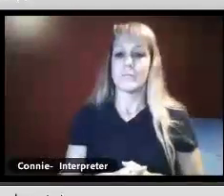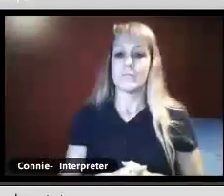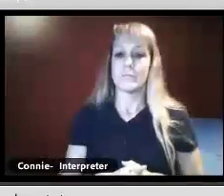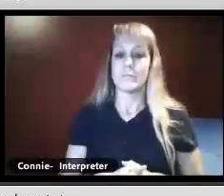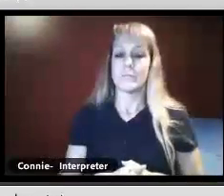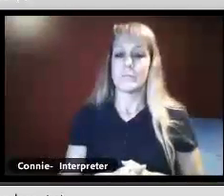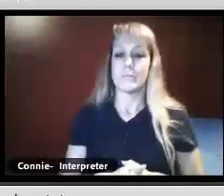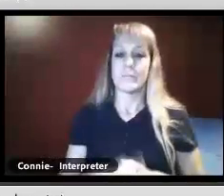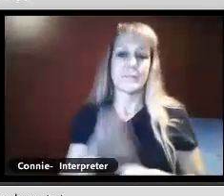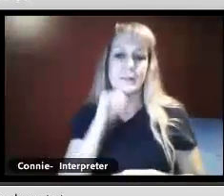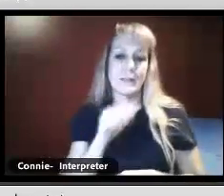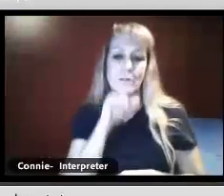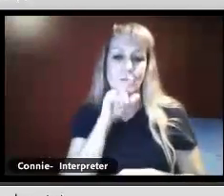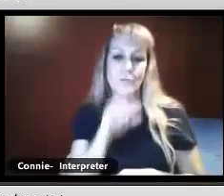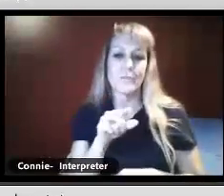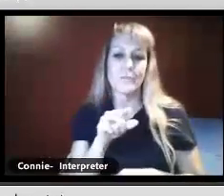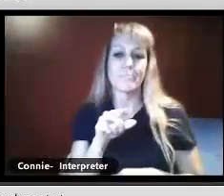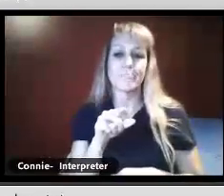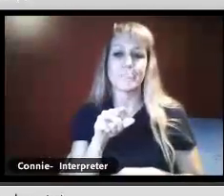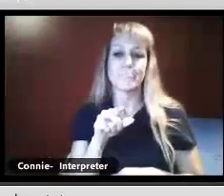Because it's not quite as